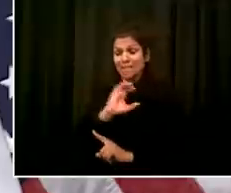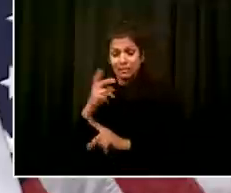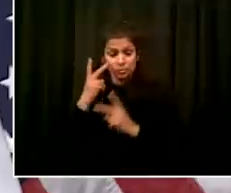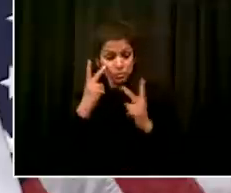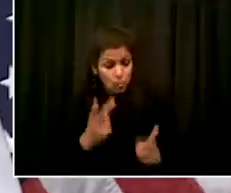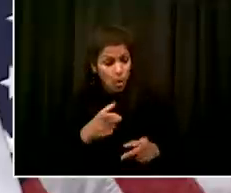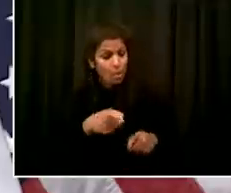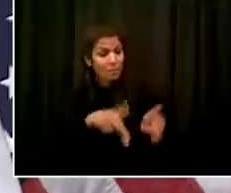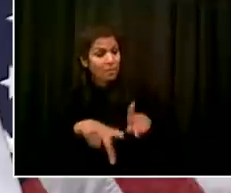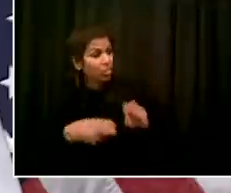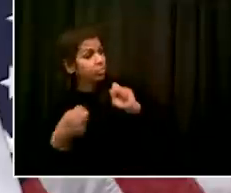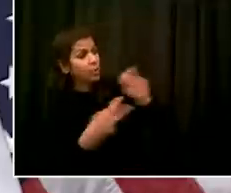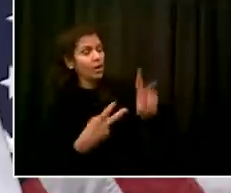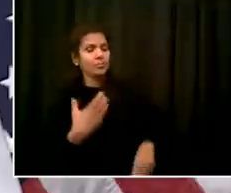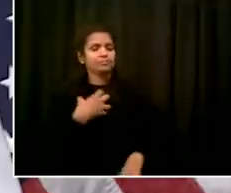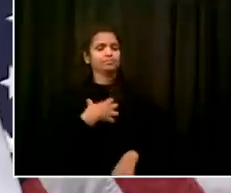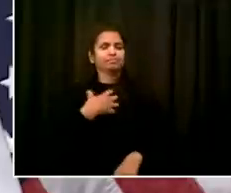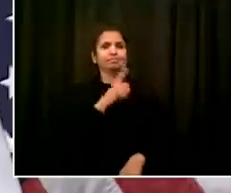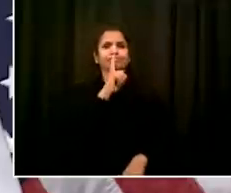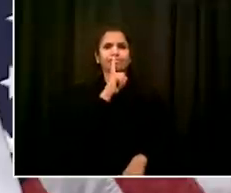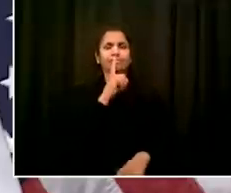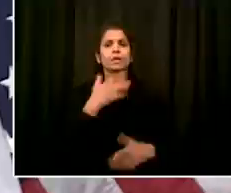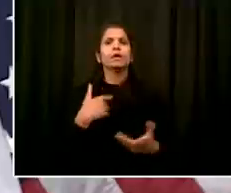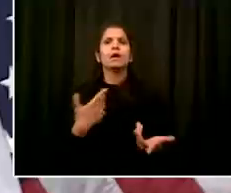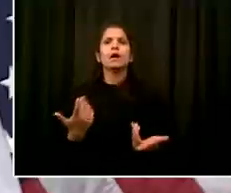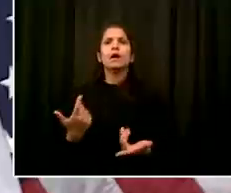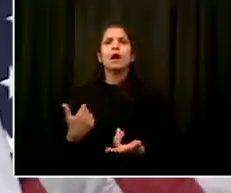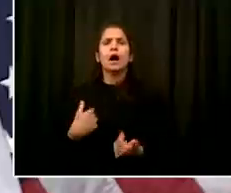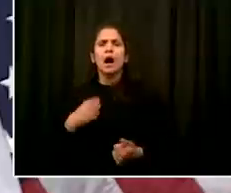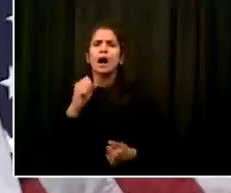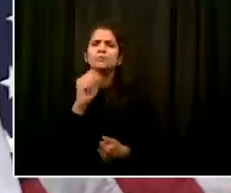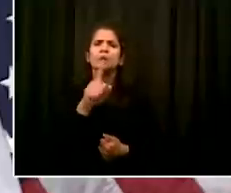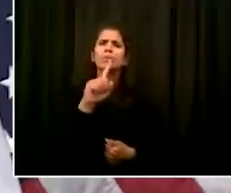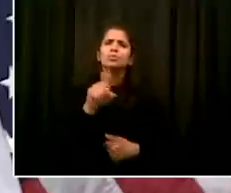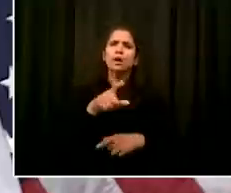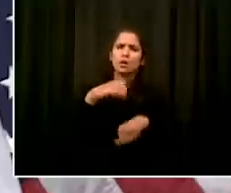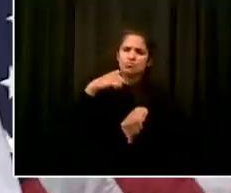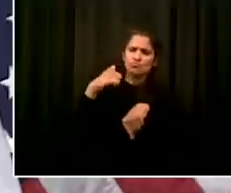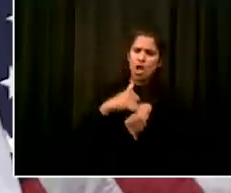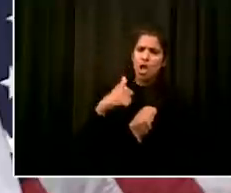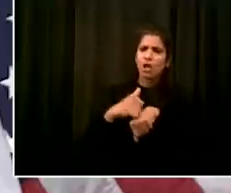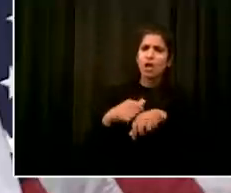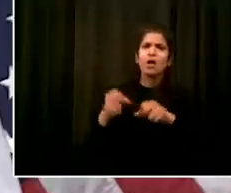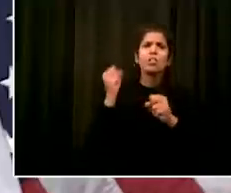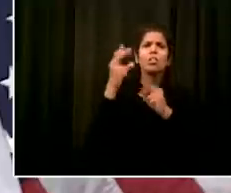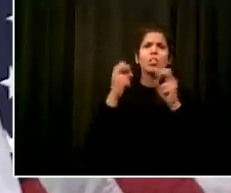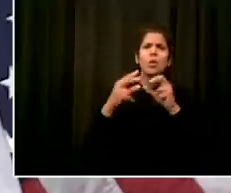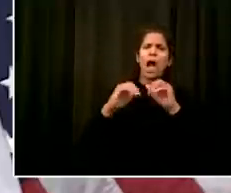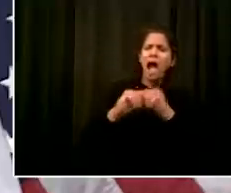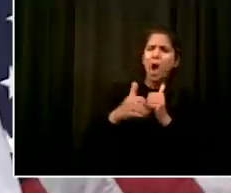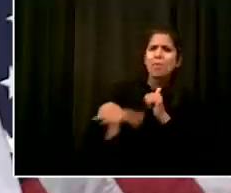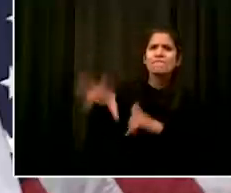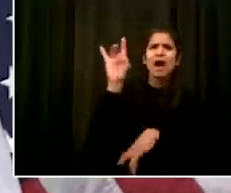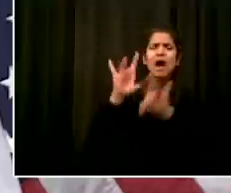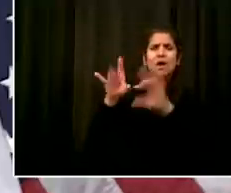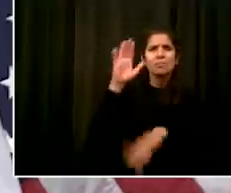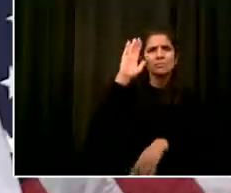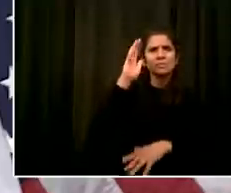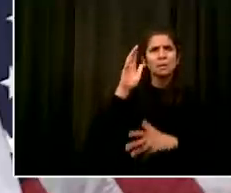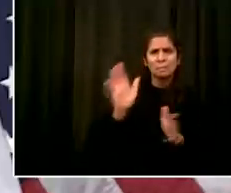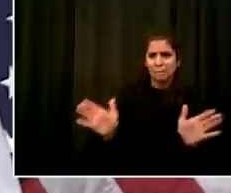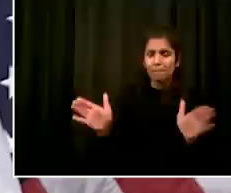who might have left these rocks around. That's number one. What's the story with these containers